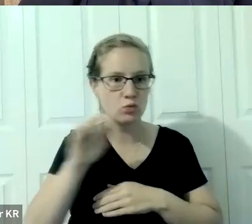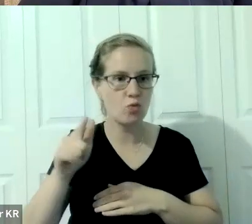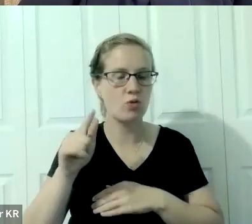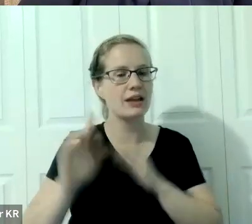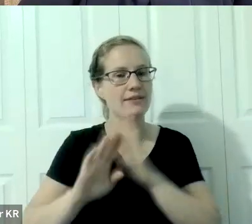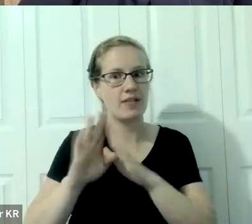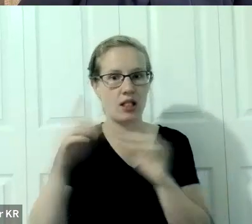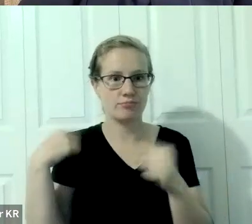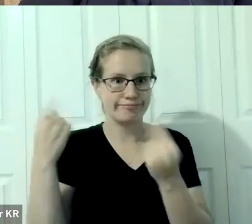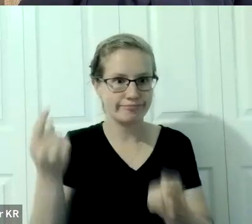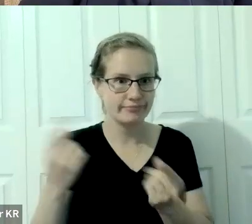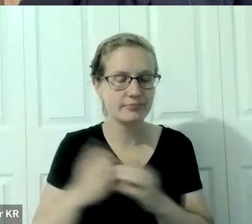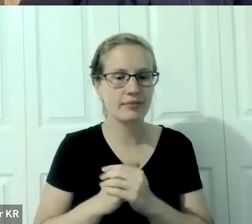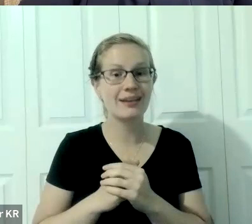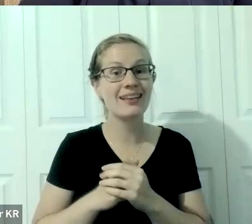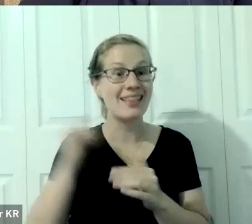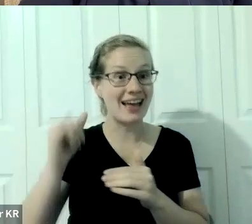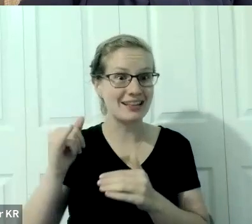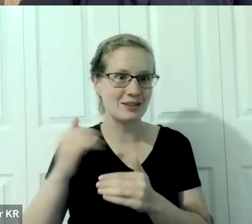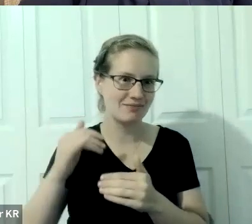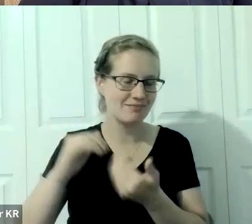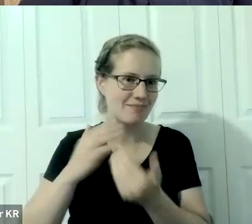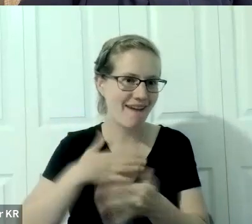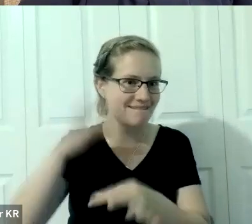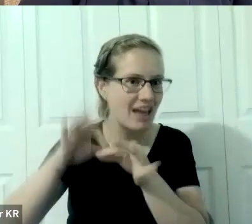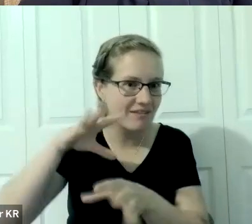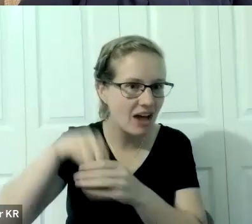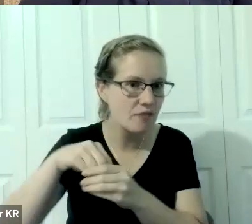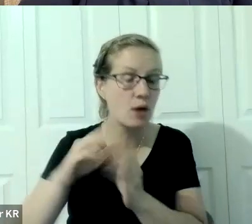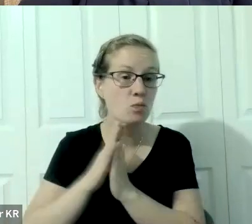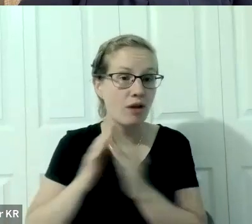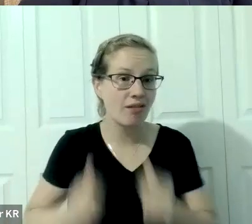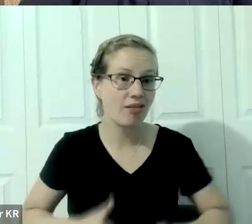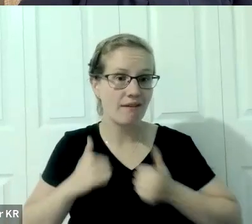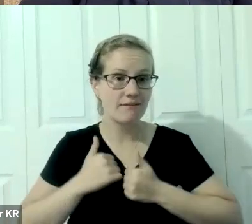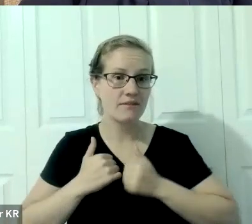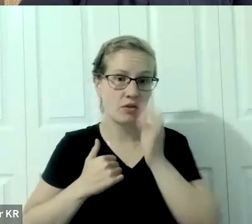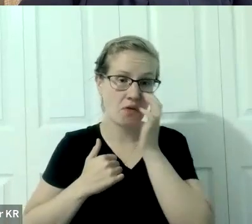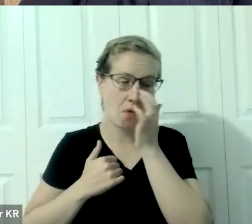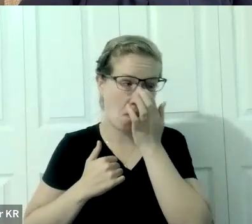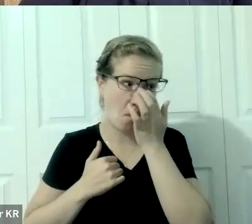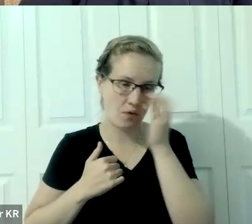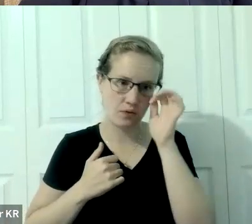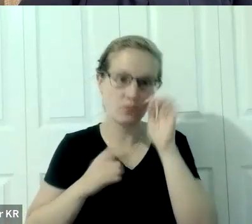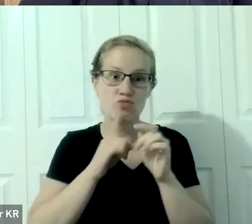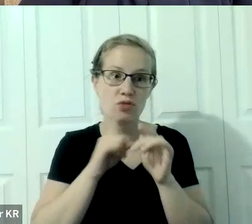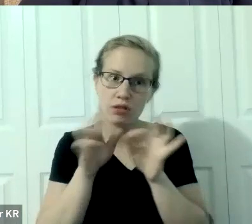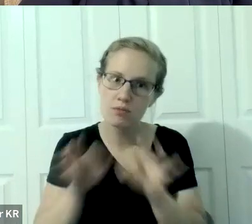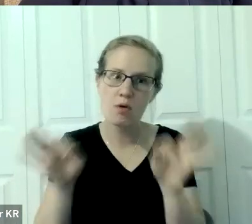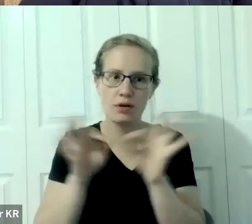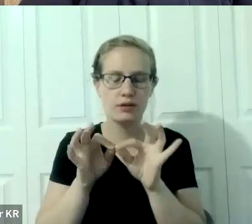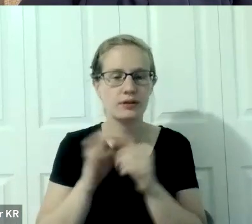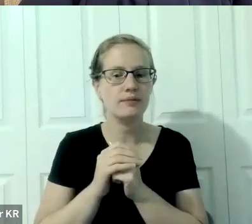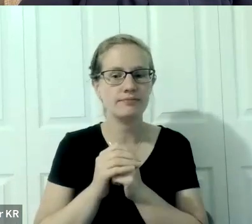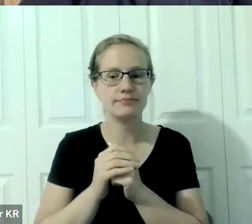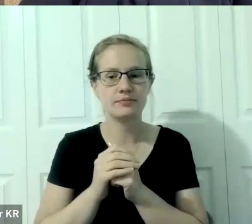developed over time. And that's where my faith came in. That's where my prayer life became really important. So